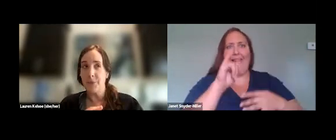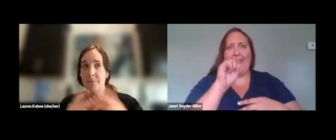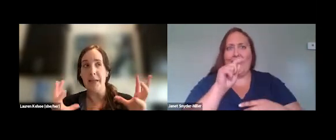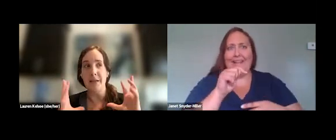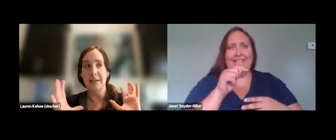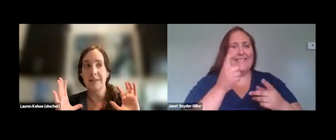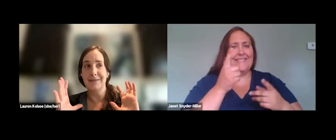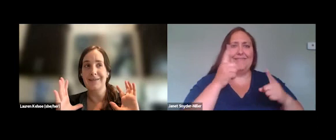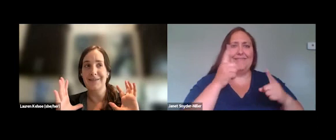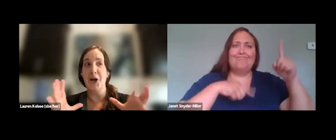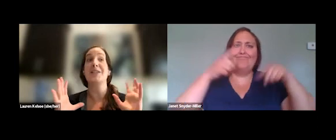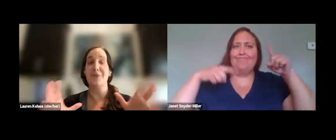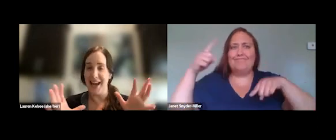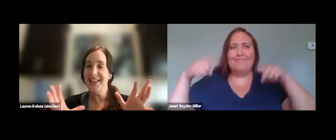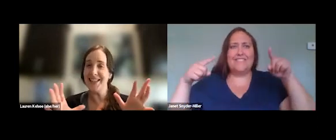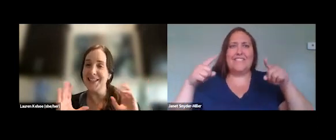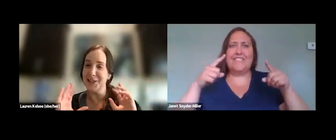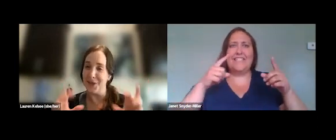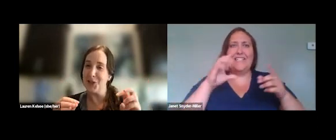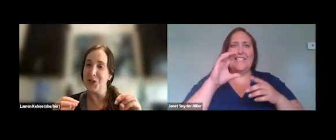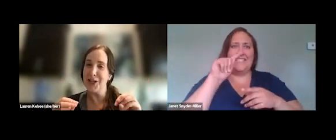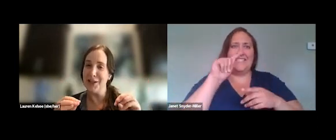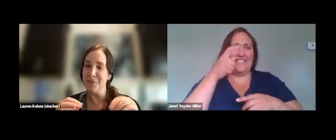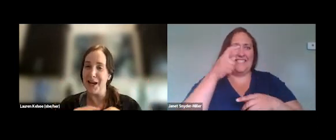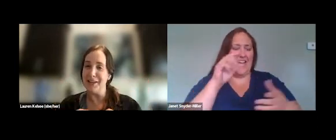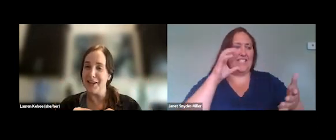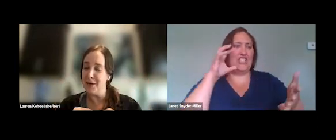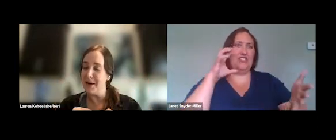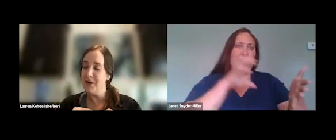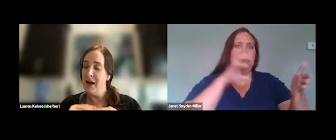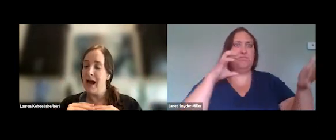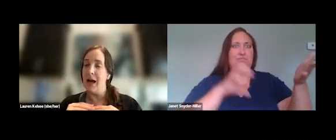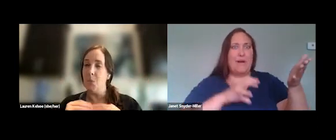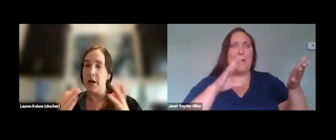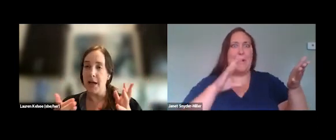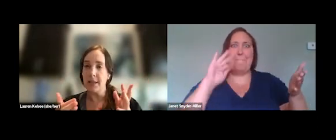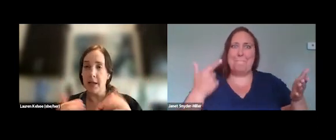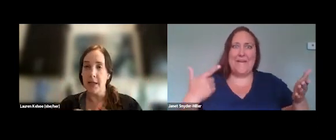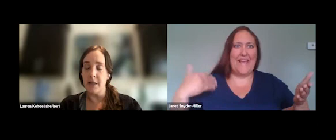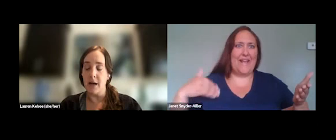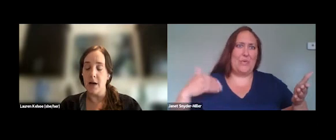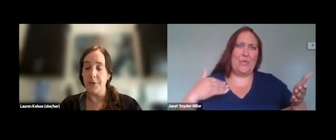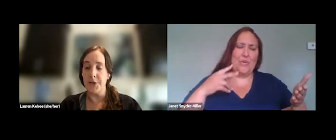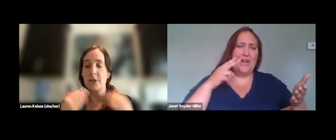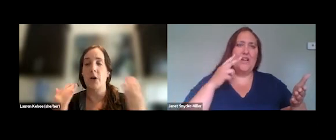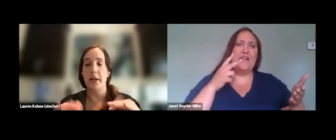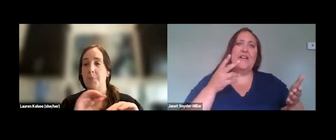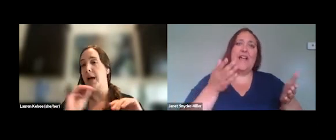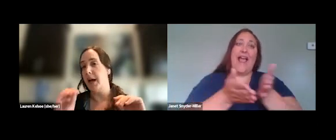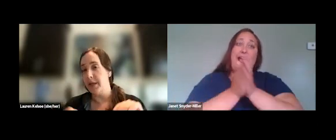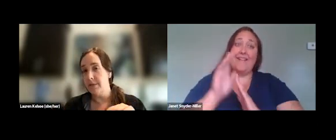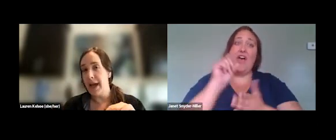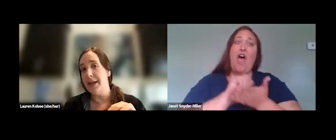of big chunks of text, as the research kind of implied there had been, we asked content authors to go in